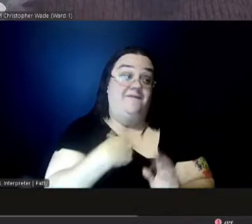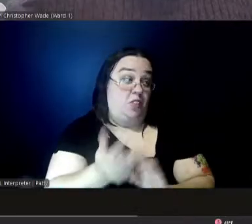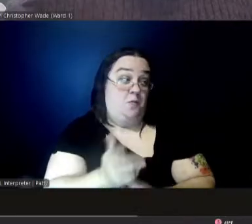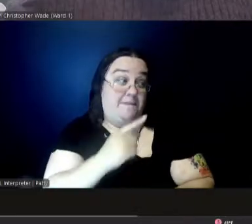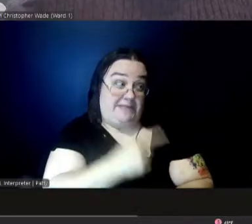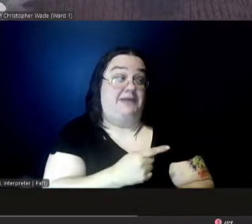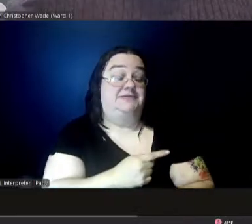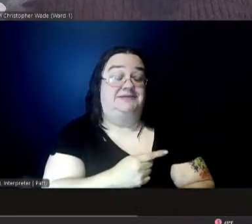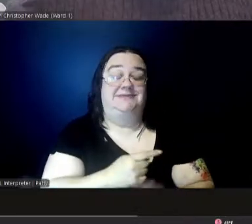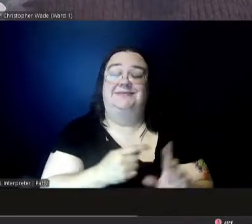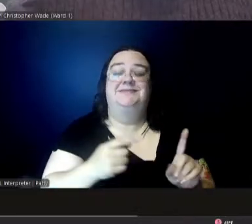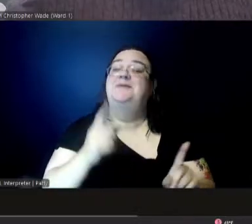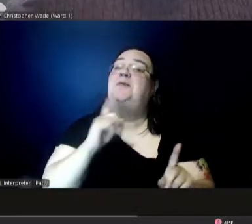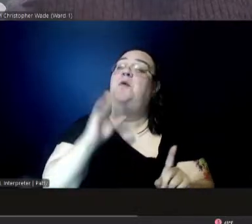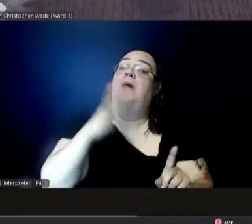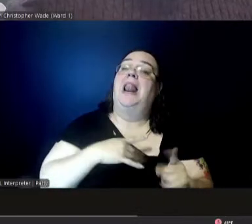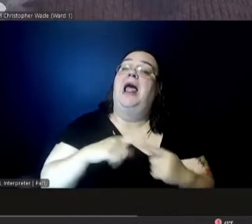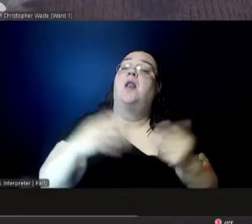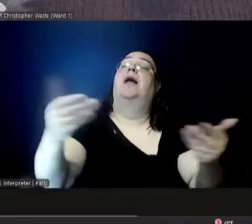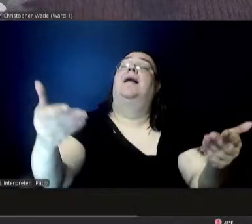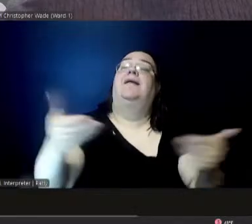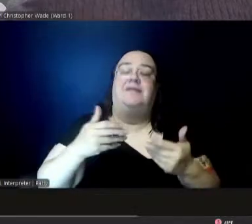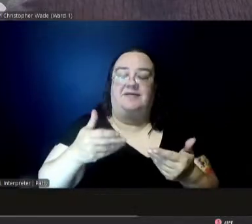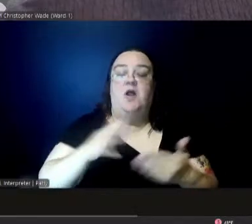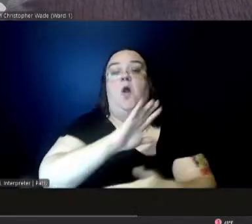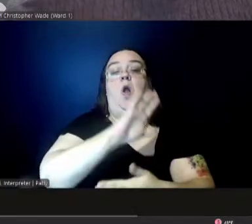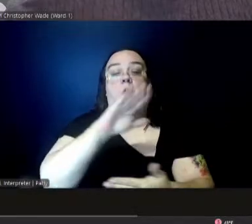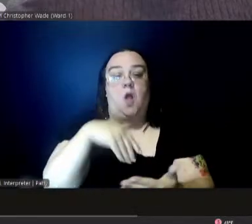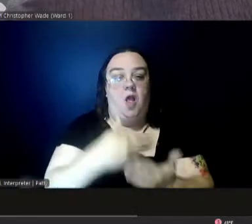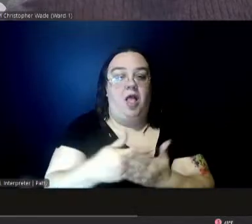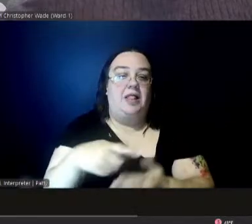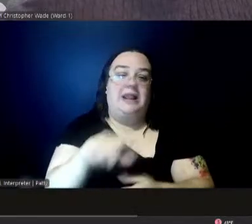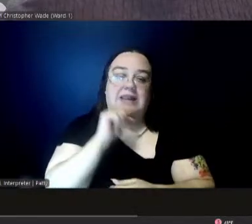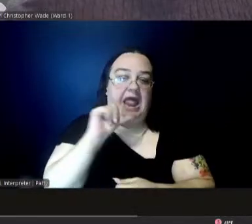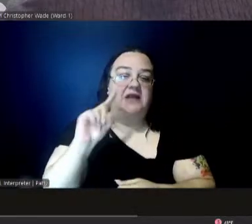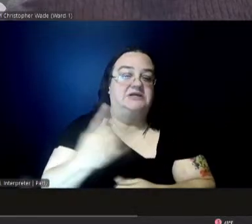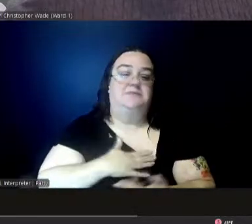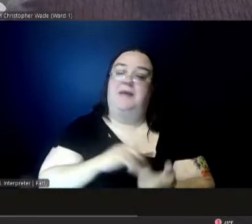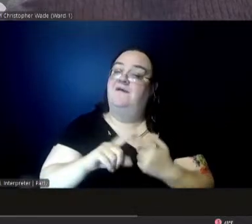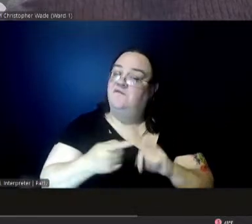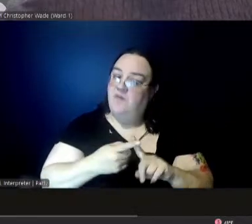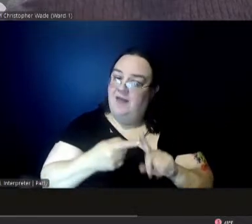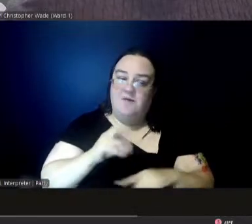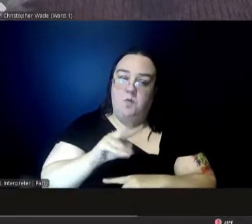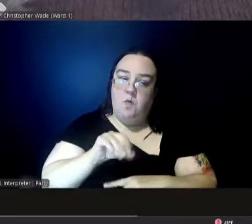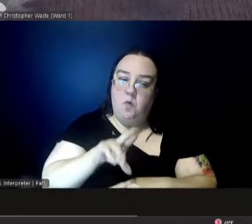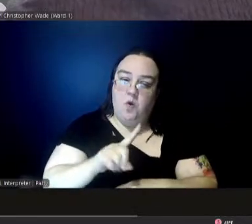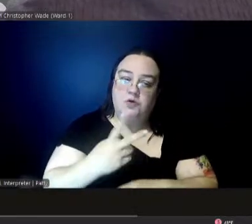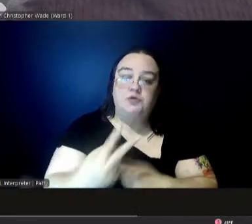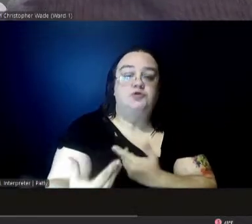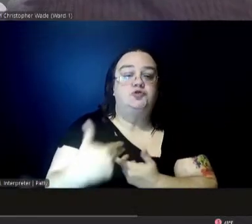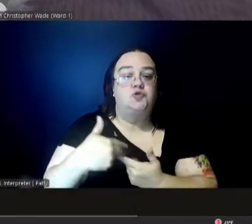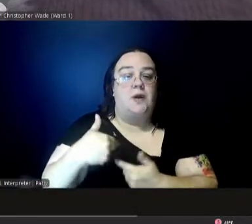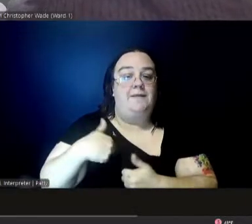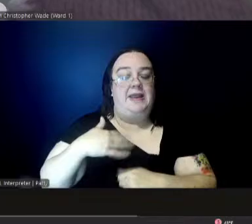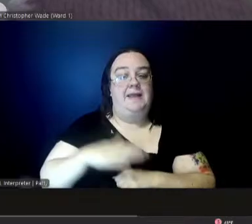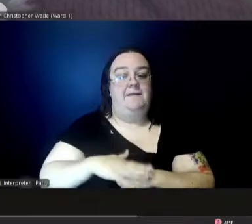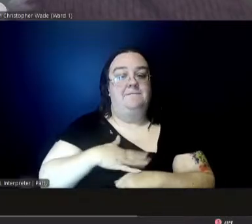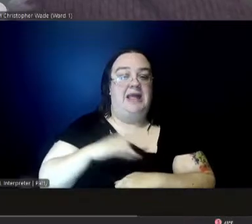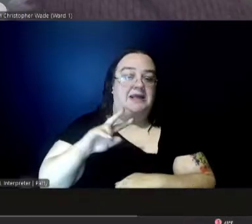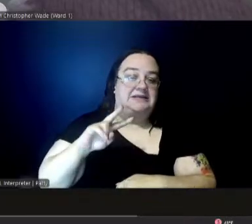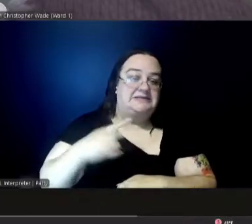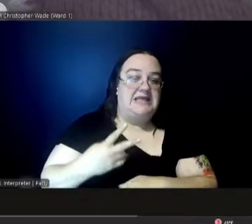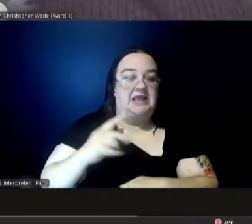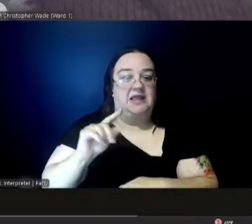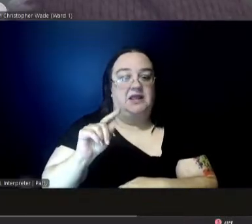I would like to invite all residents, not just my friends in Ward 2, to join me at my second Triangle Talk